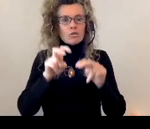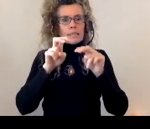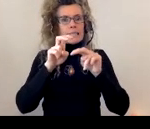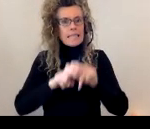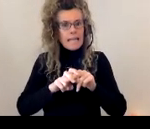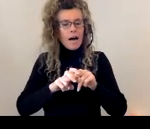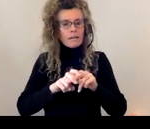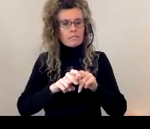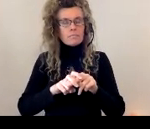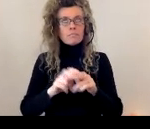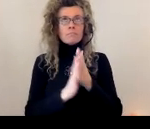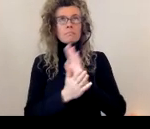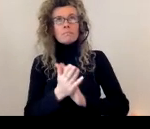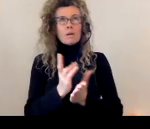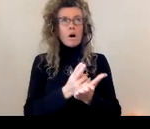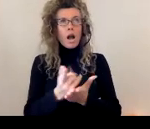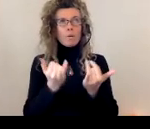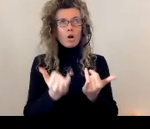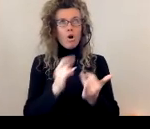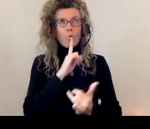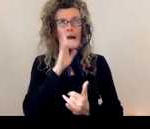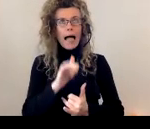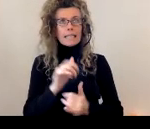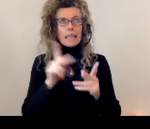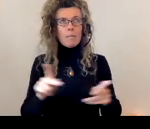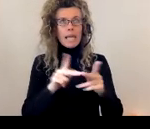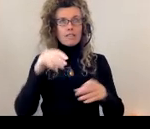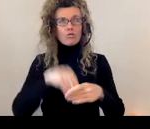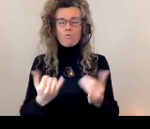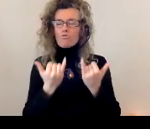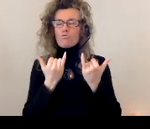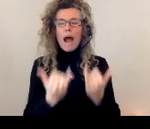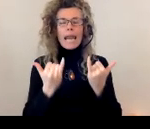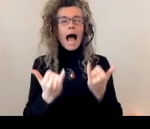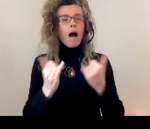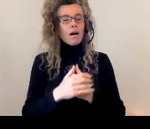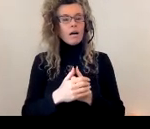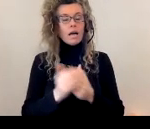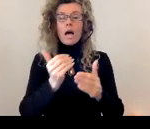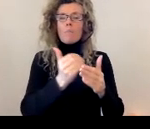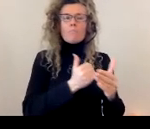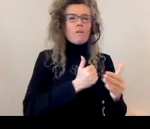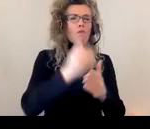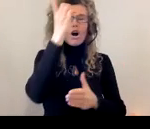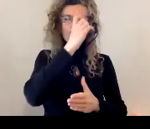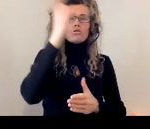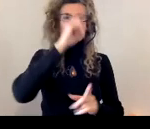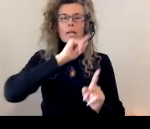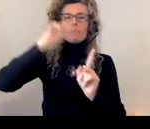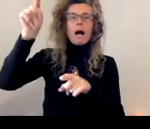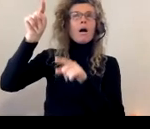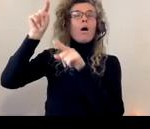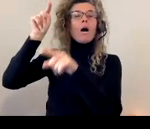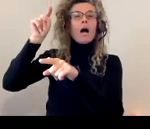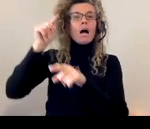honest about your current reality, about the place you're in right now? Before you dream about the place you want to go,